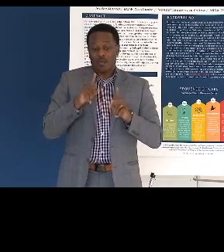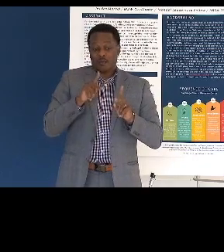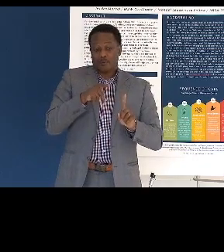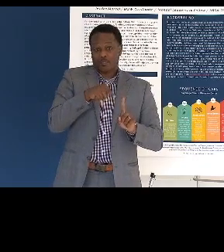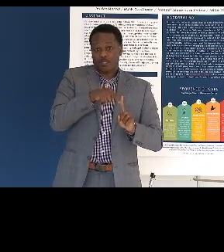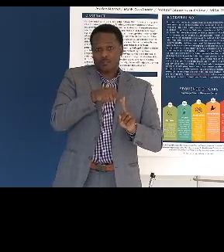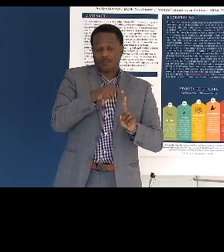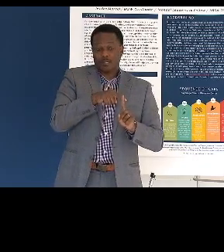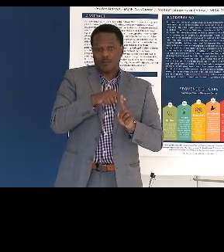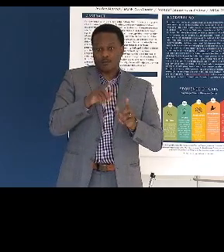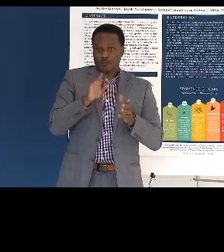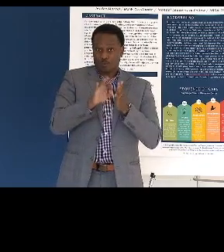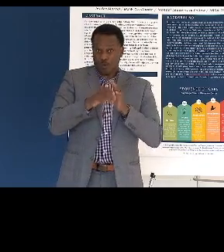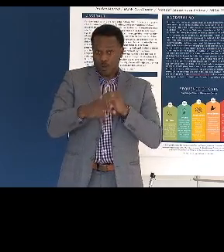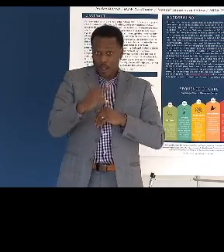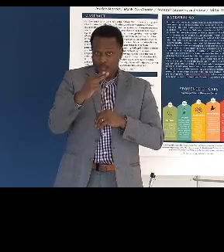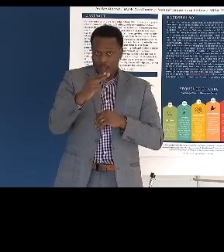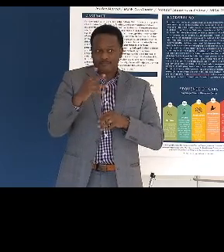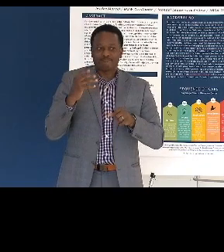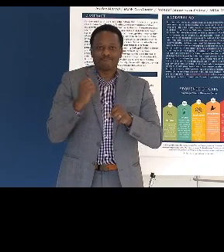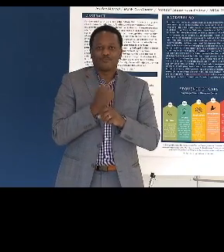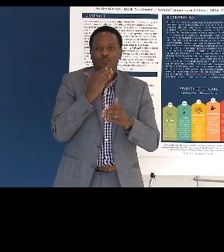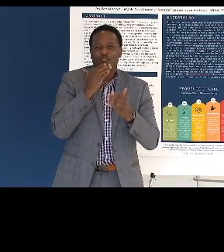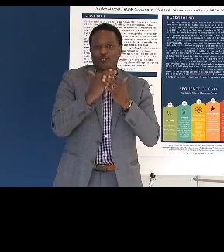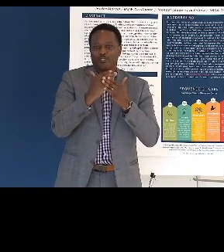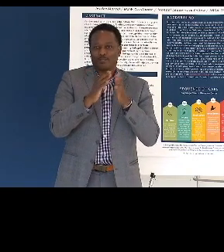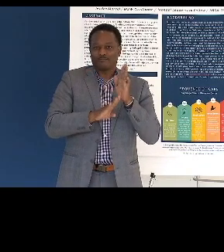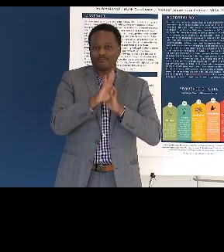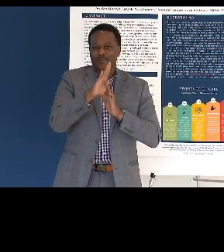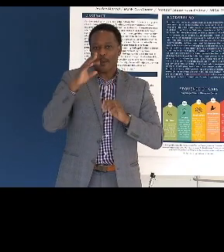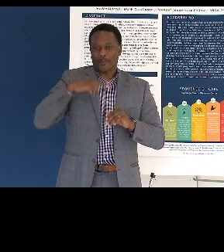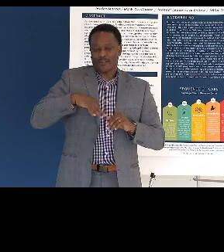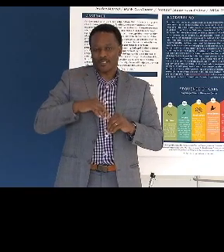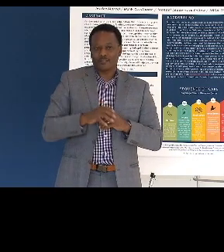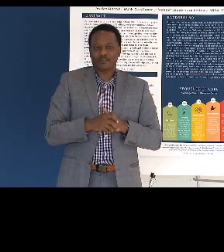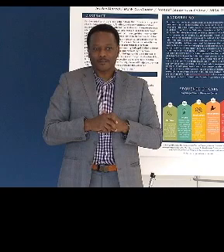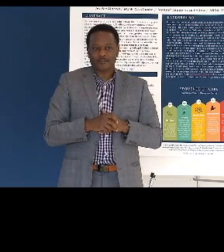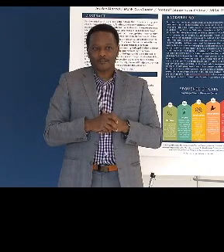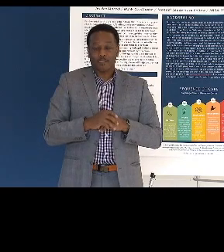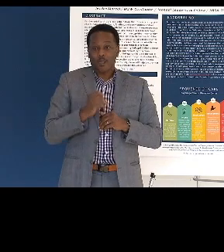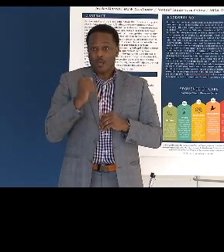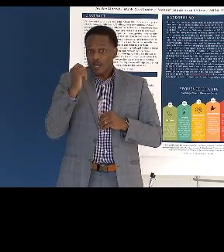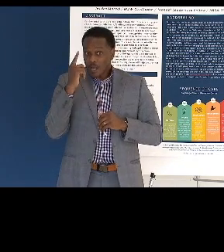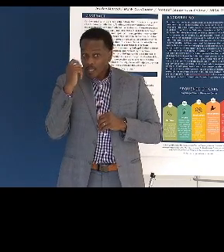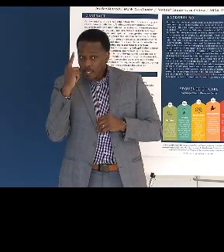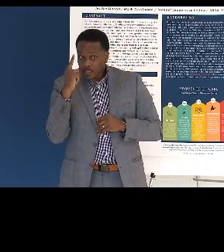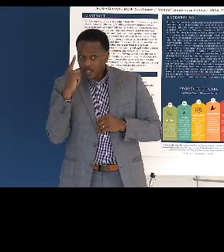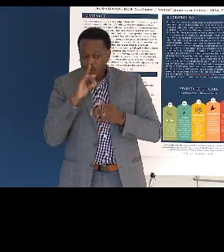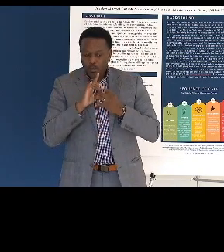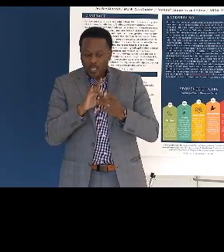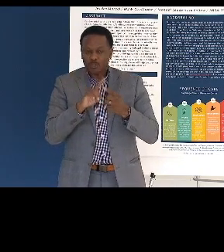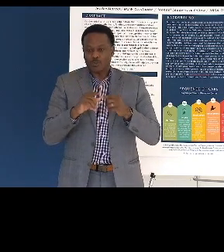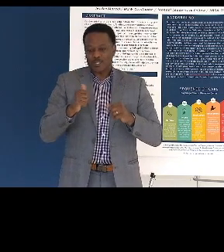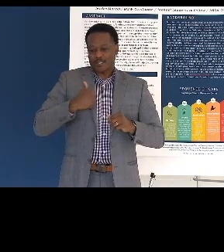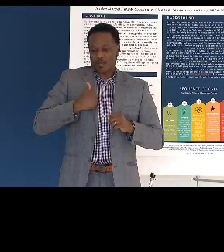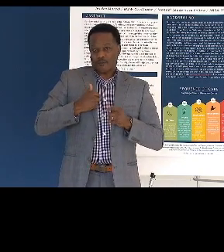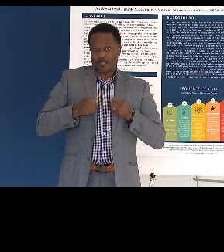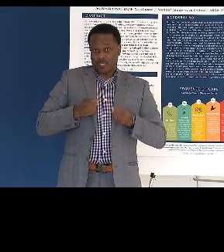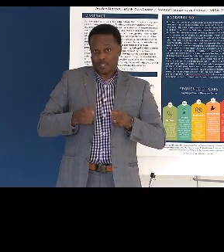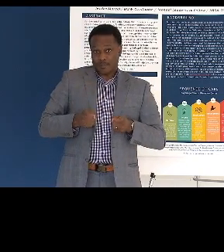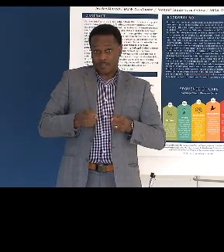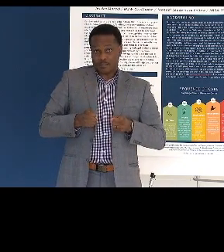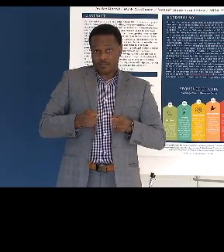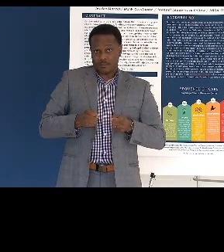experience, mentees reap the most benefits. Conscientiousness relates to self-discipline, organization, and persistence. Congruence